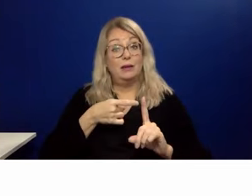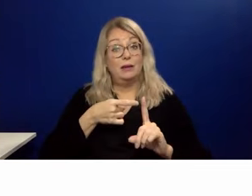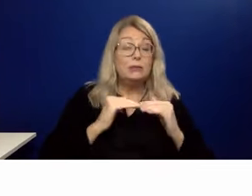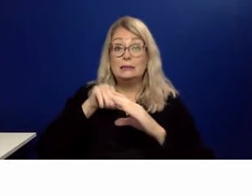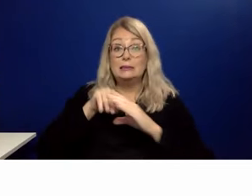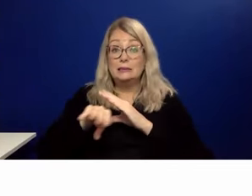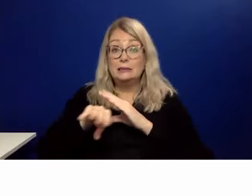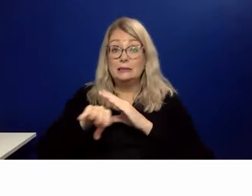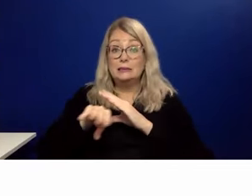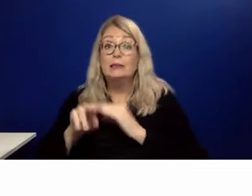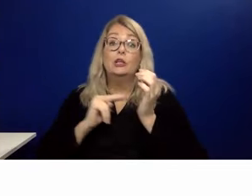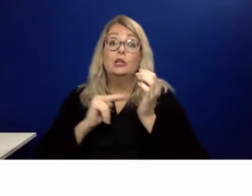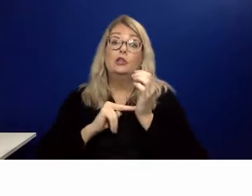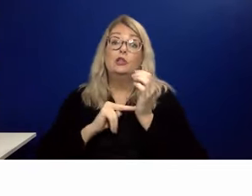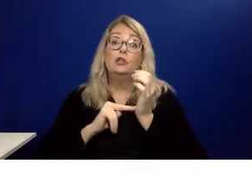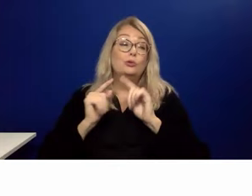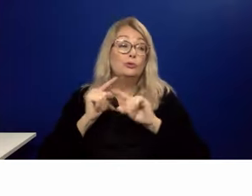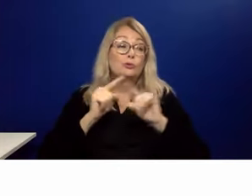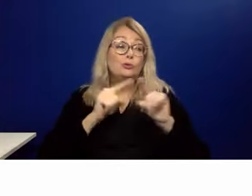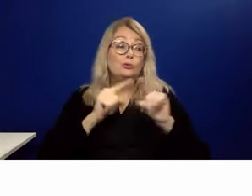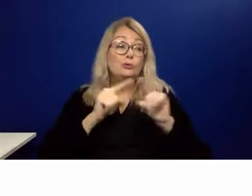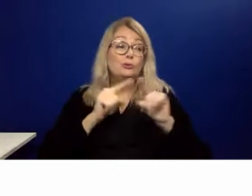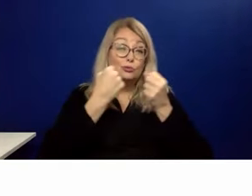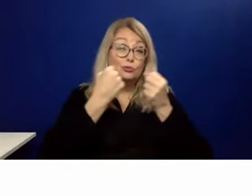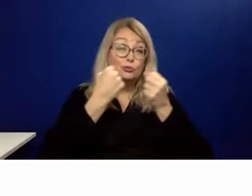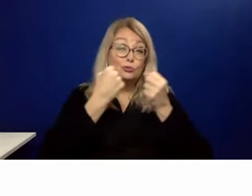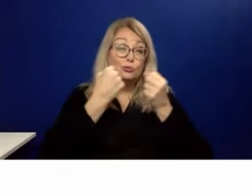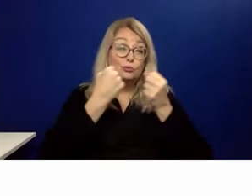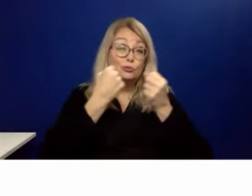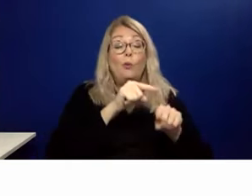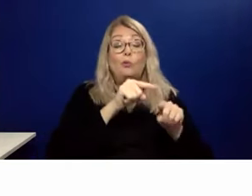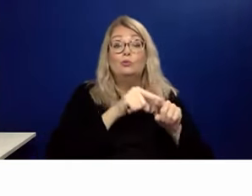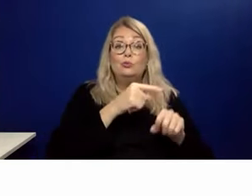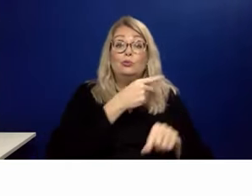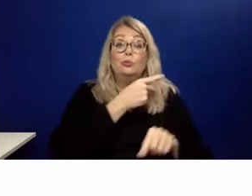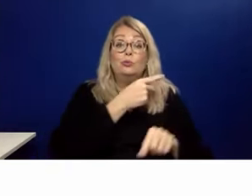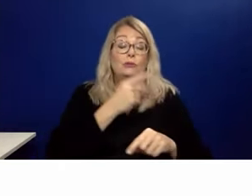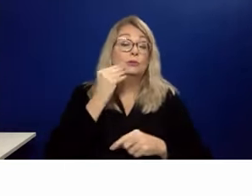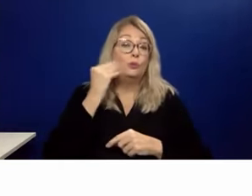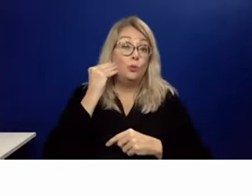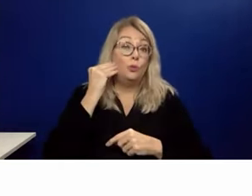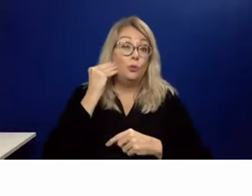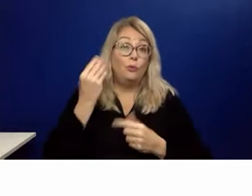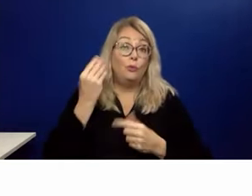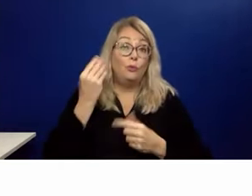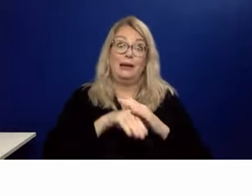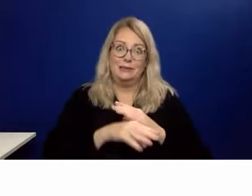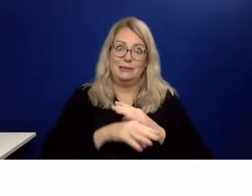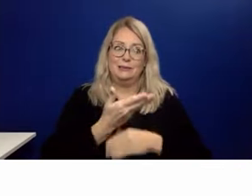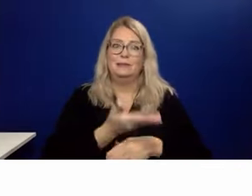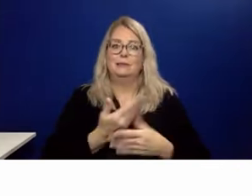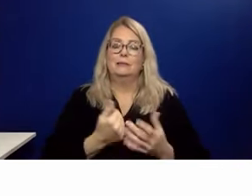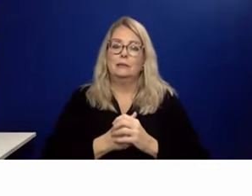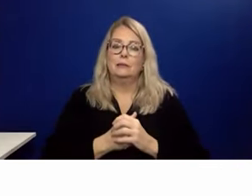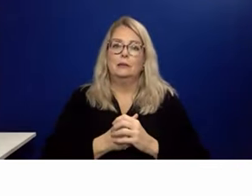home. The access is there. Our patients, right, when I ask nurses, what's the number one or two problems you